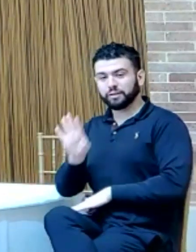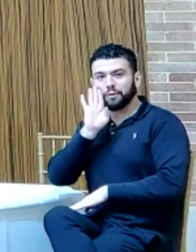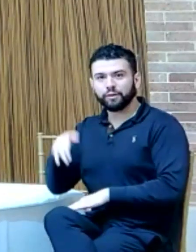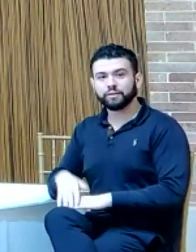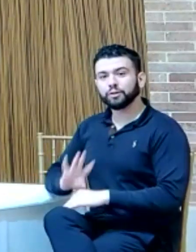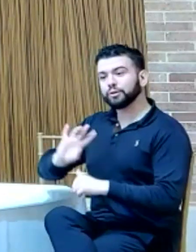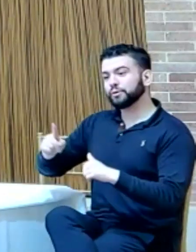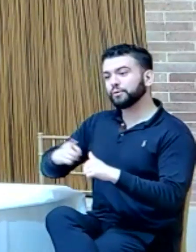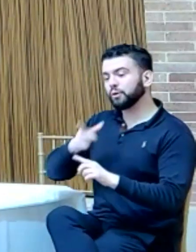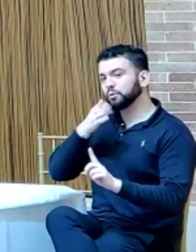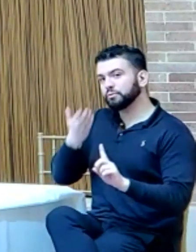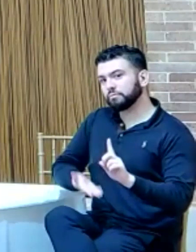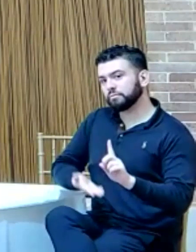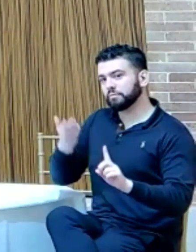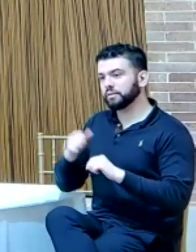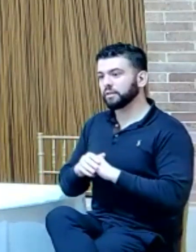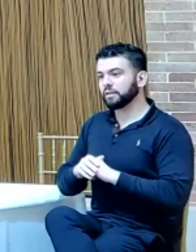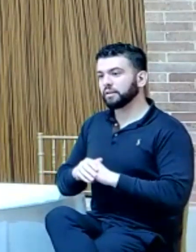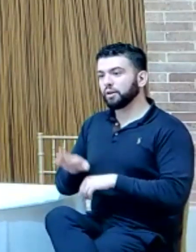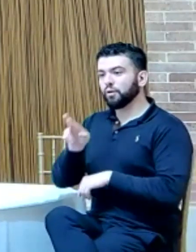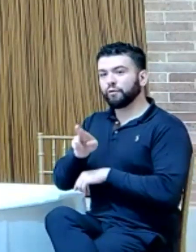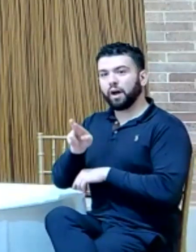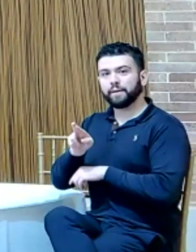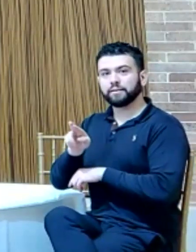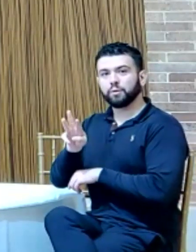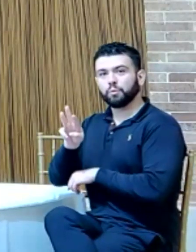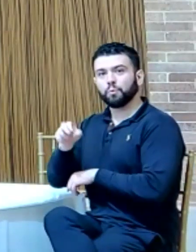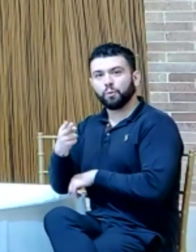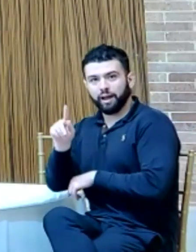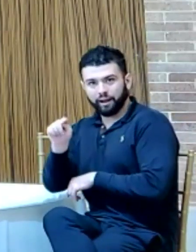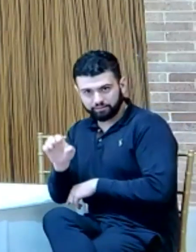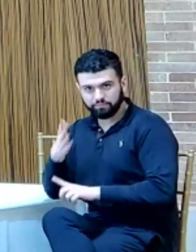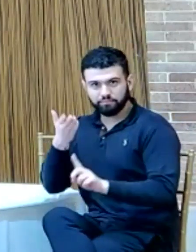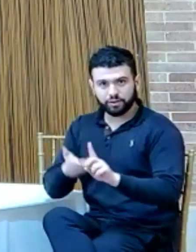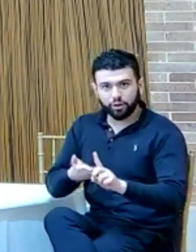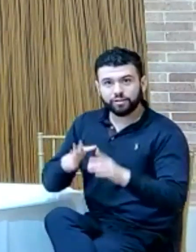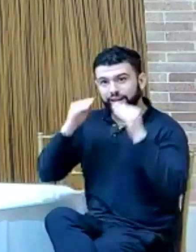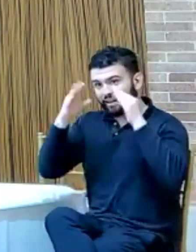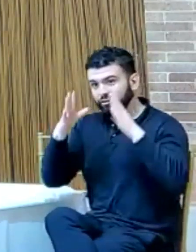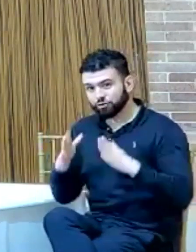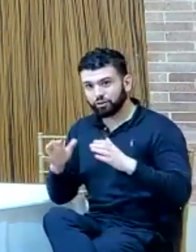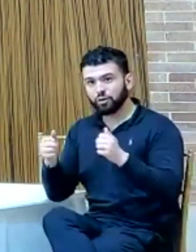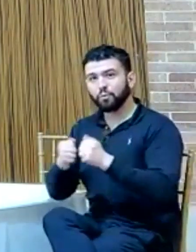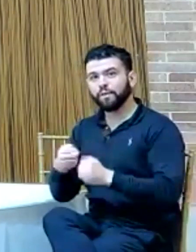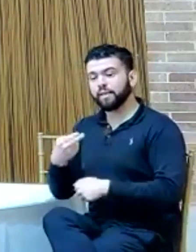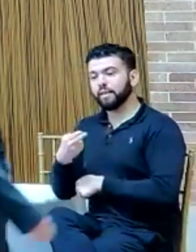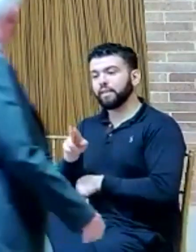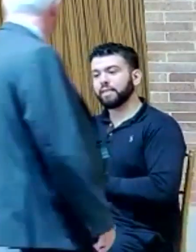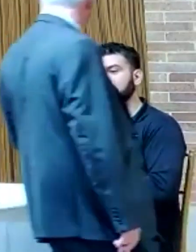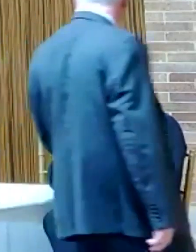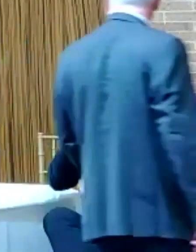uh first I'd like to introduce Robin white she is an instructor with the Hudson Gateway